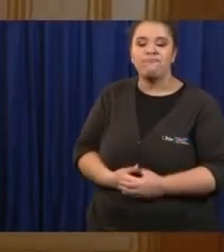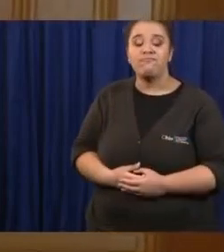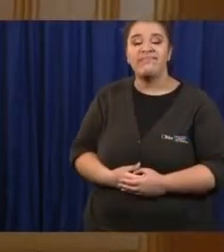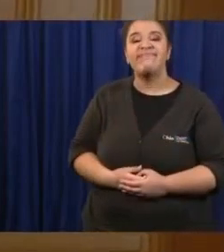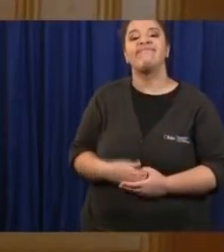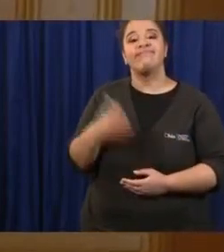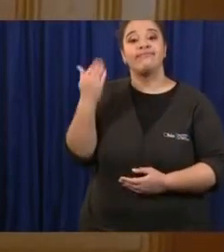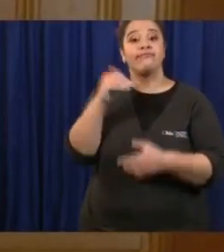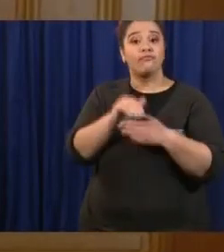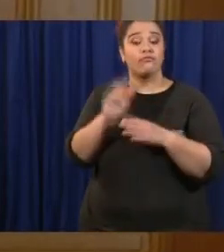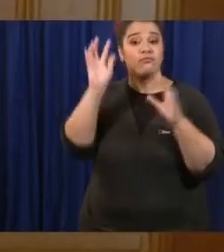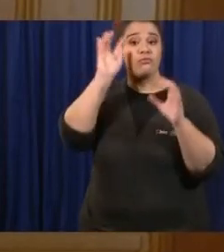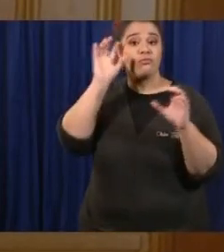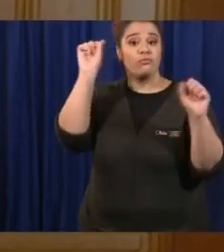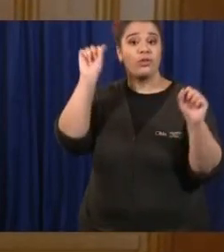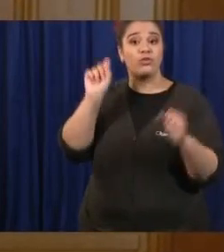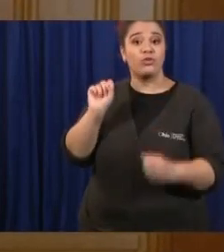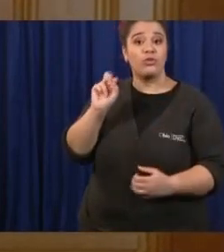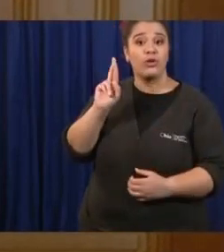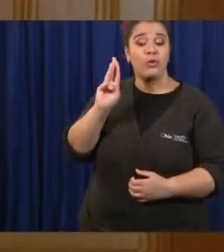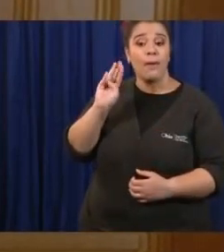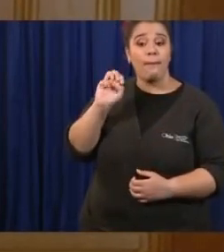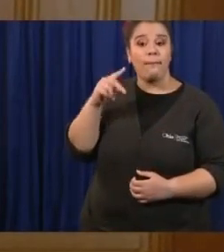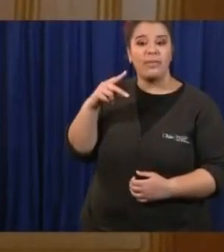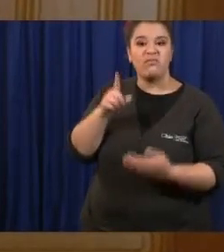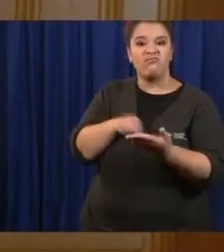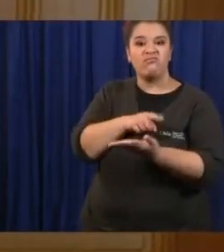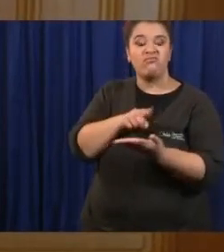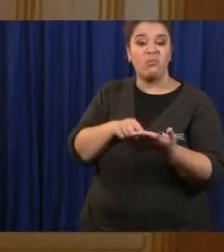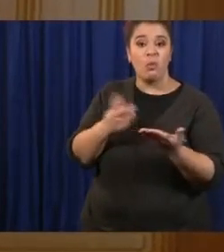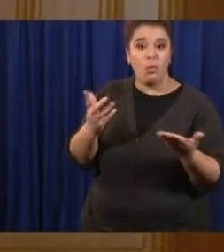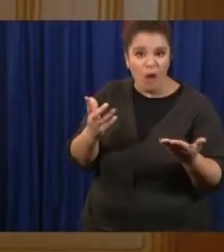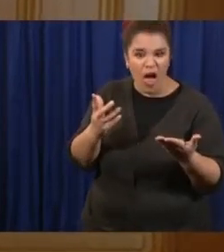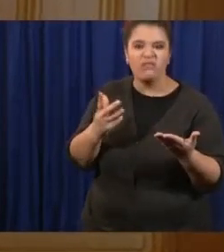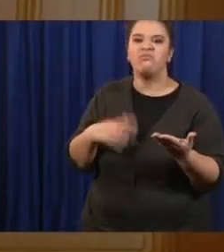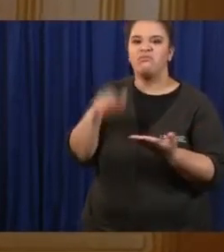Last night, President Donald Trump criticized mail